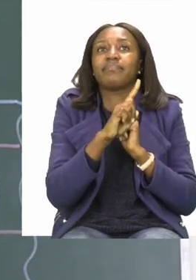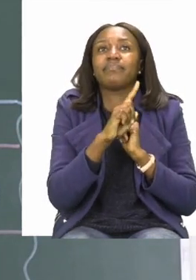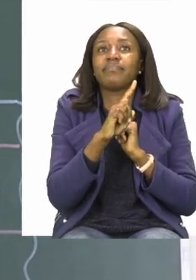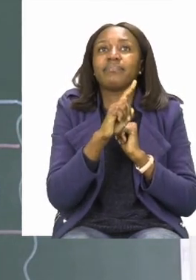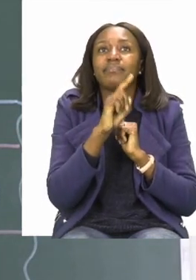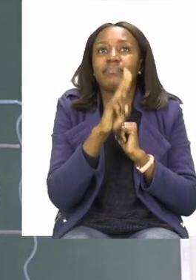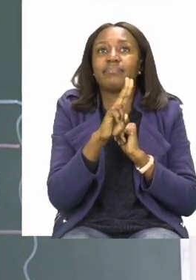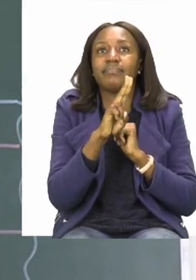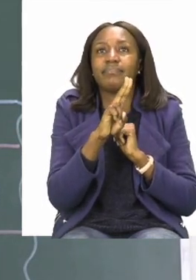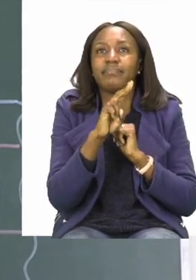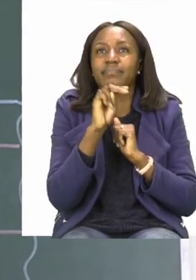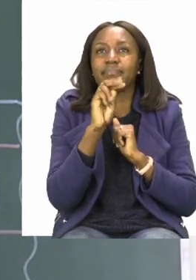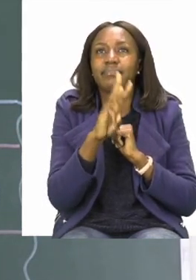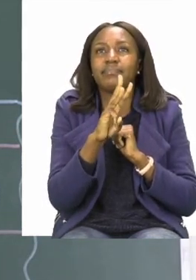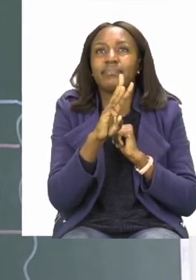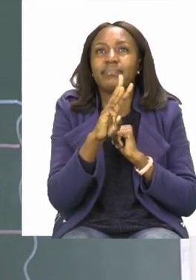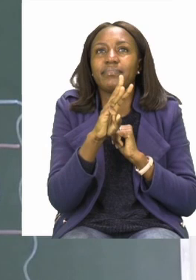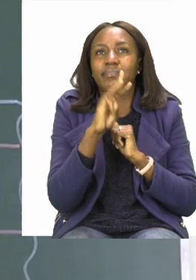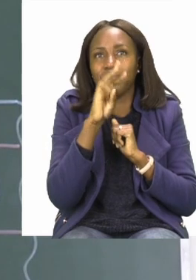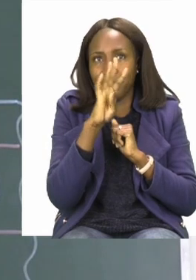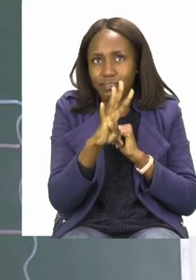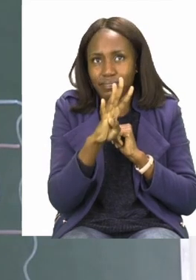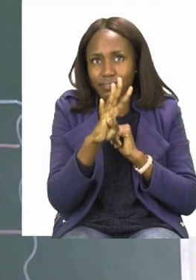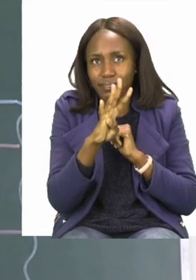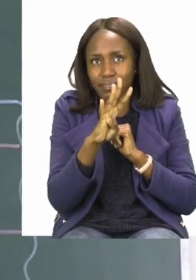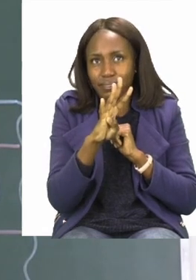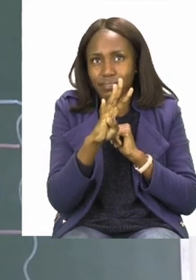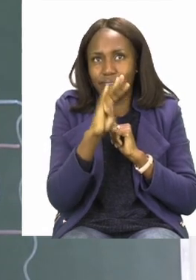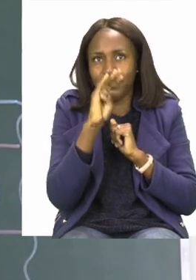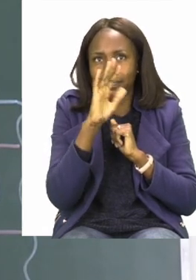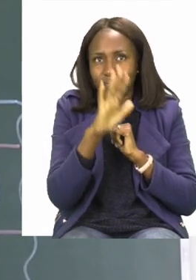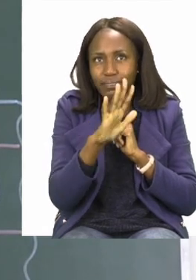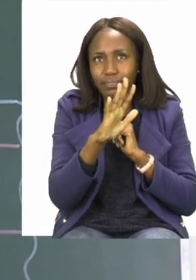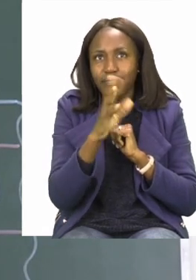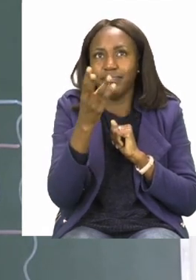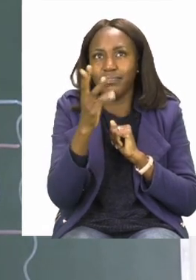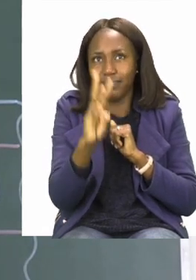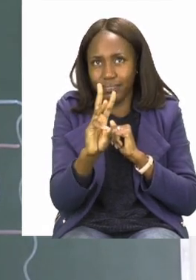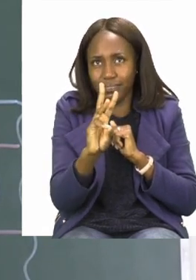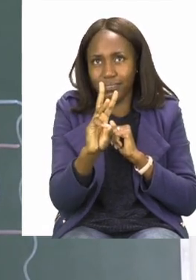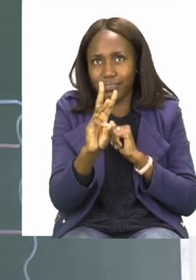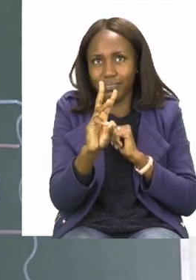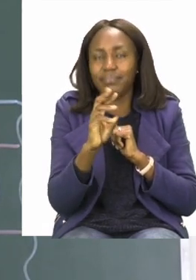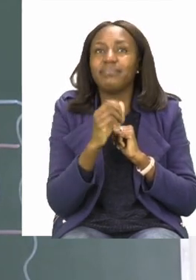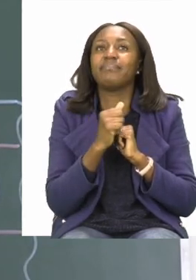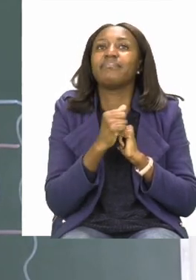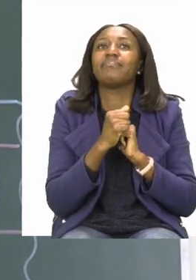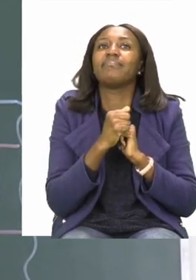1, 2, 3, 4, 5, 6.